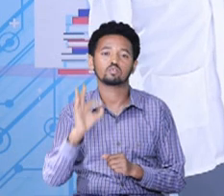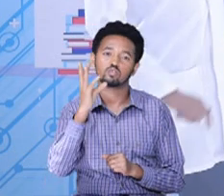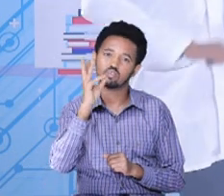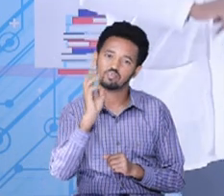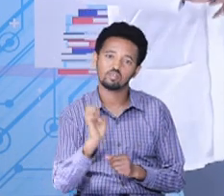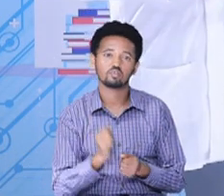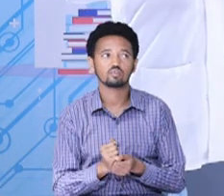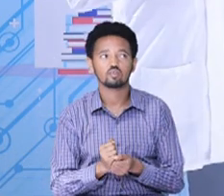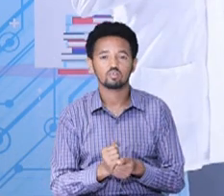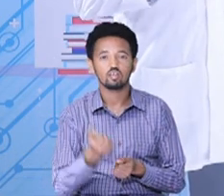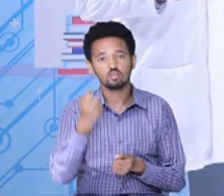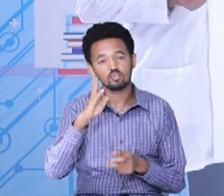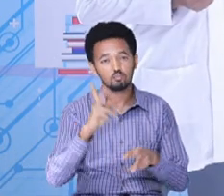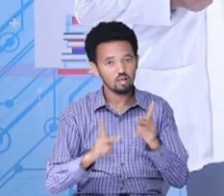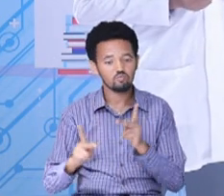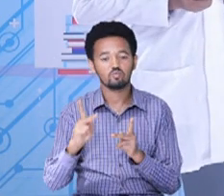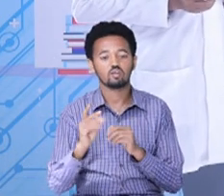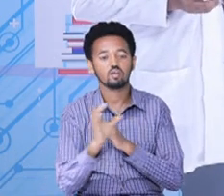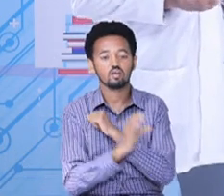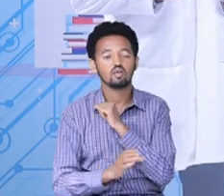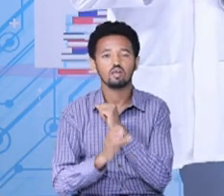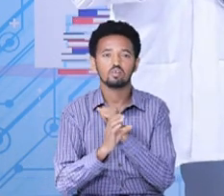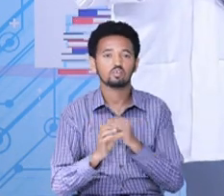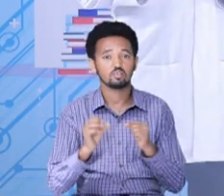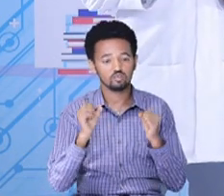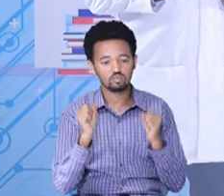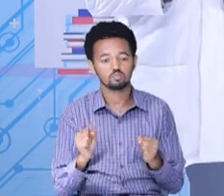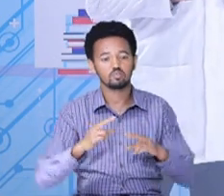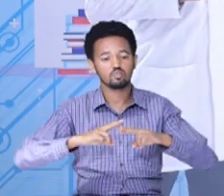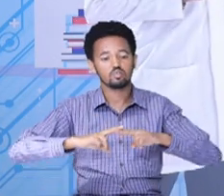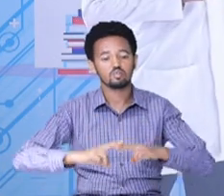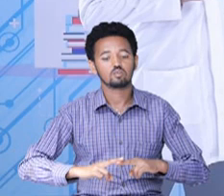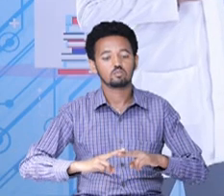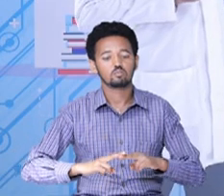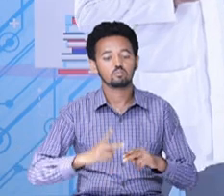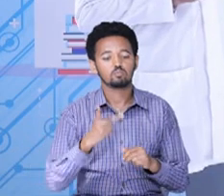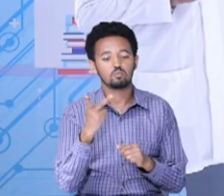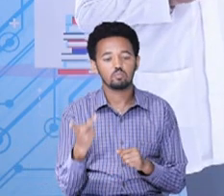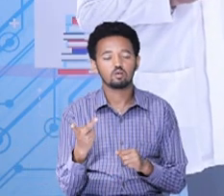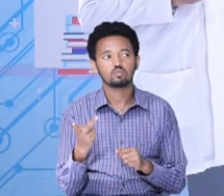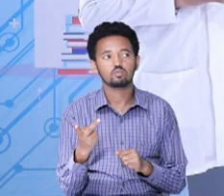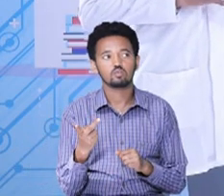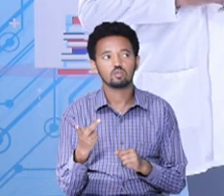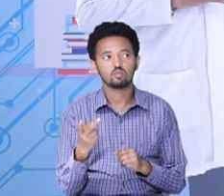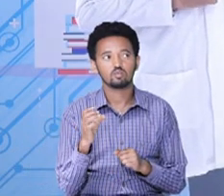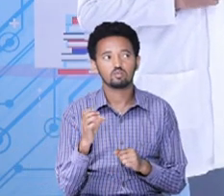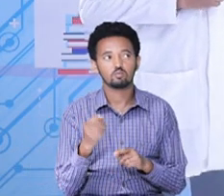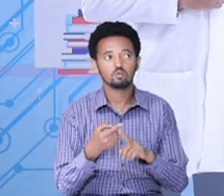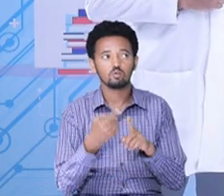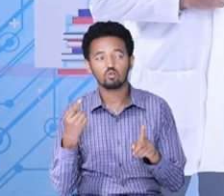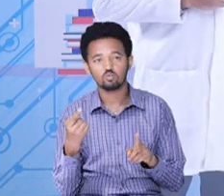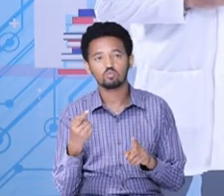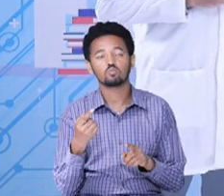1960s. Some African countries achieved its independence by violent armed struggle because